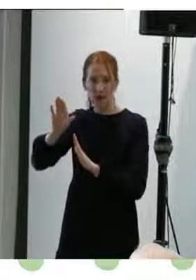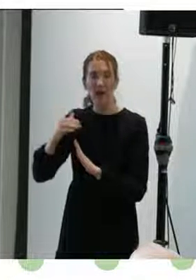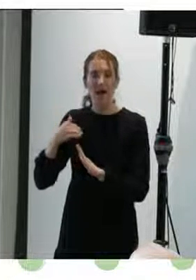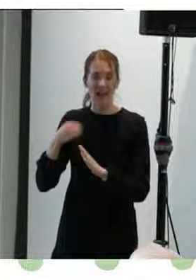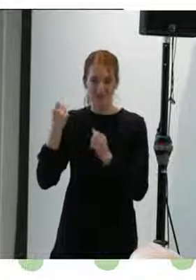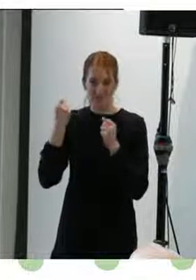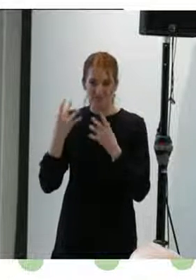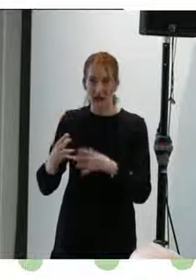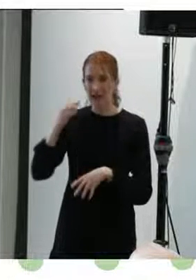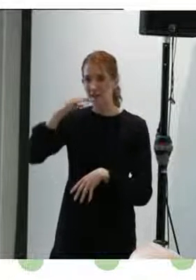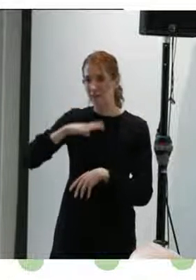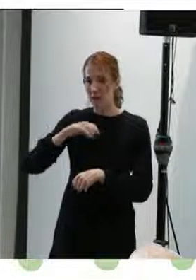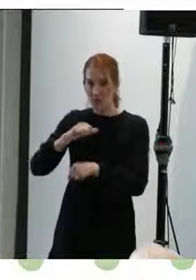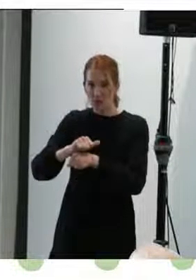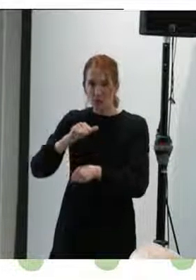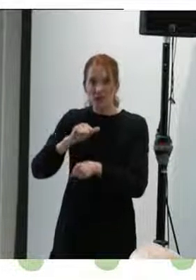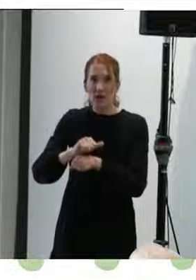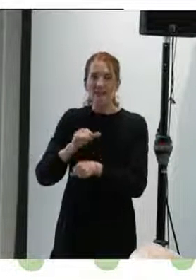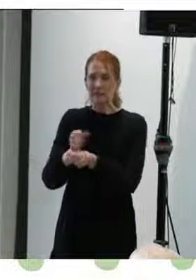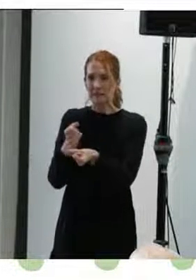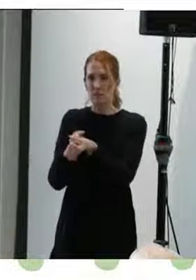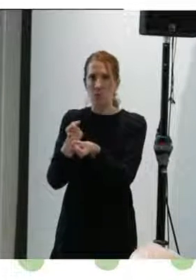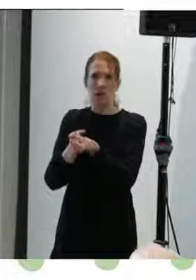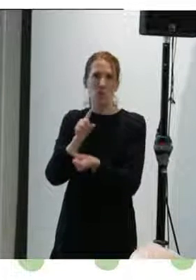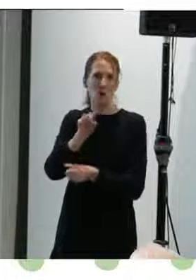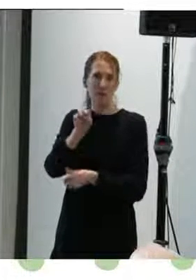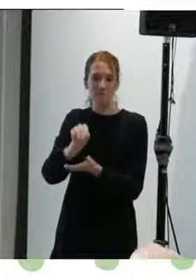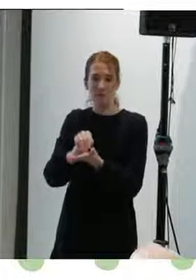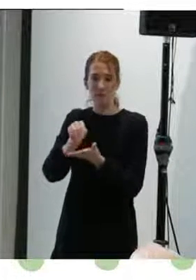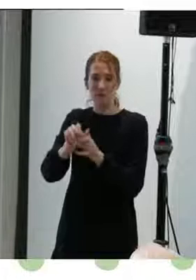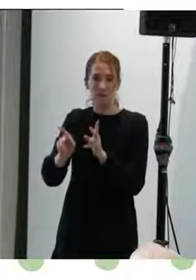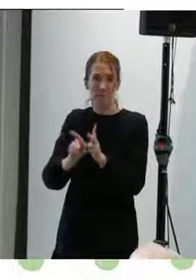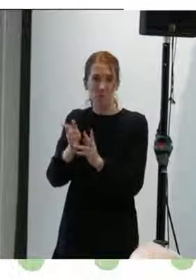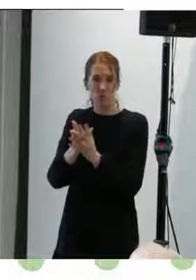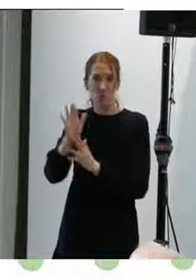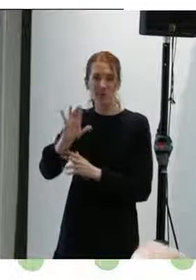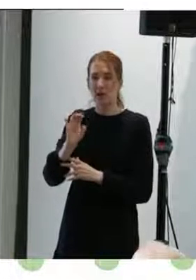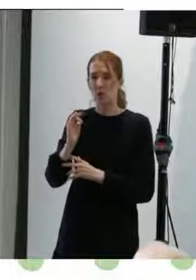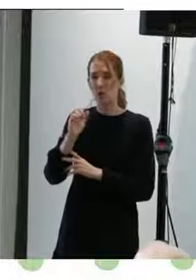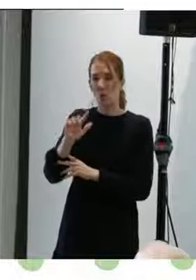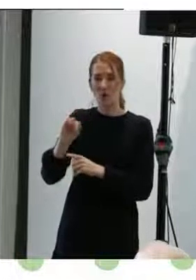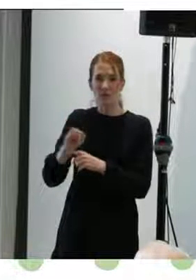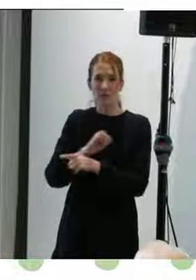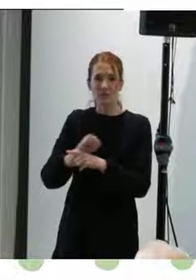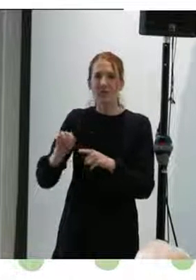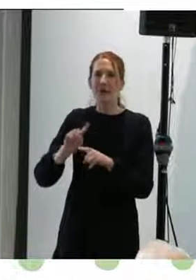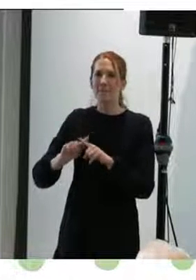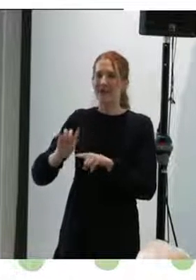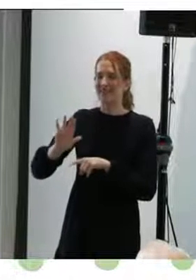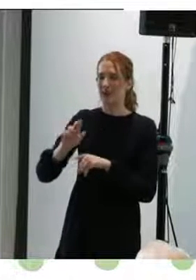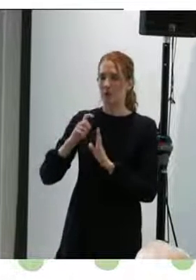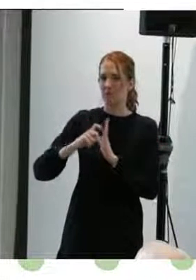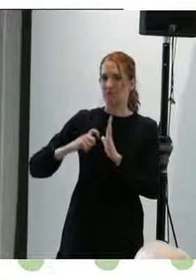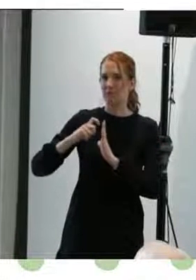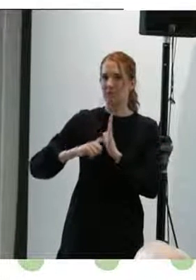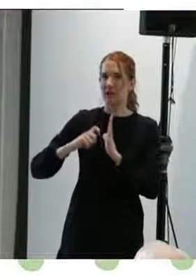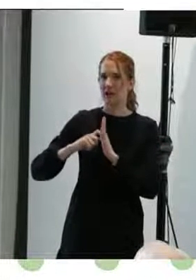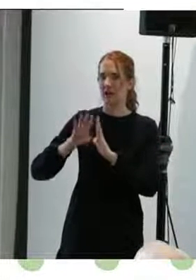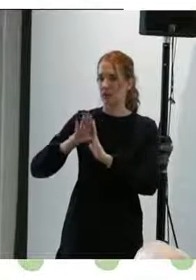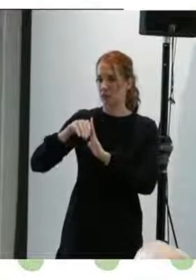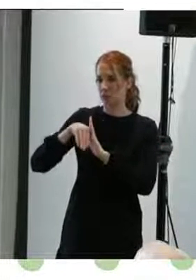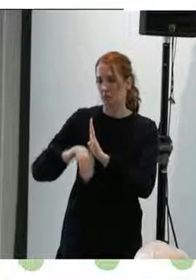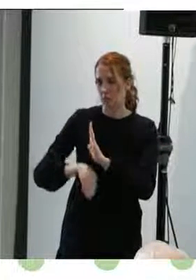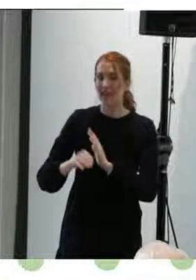population of 1 million through the coal industry. But anthracite mining has fallen. It was down to 17,000 jobs